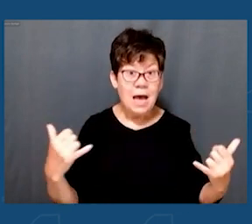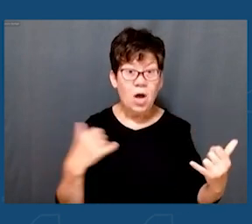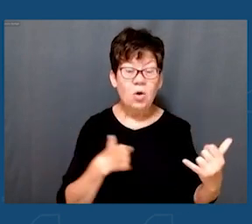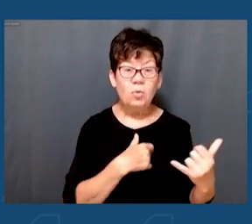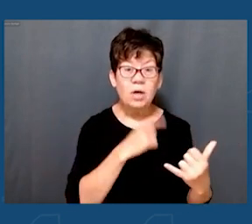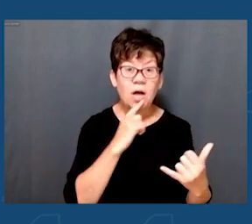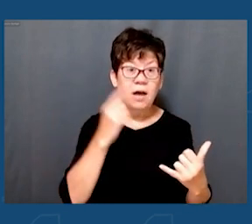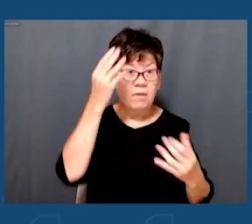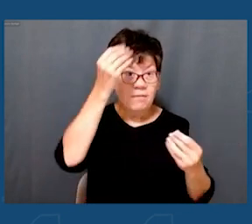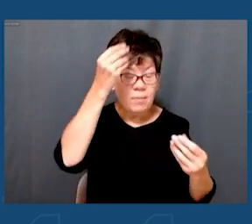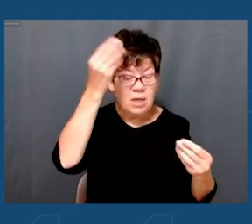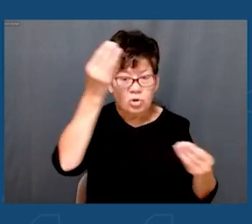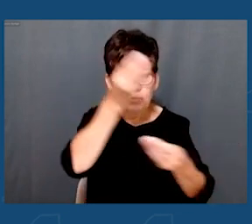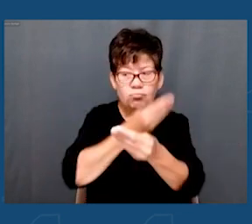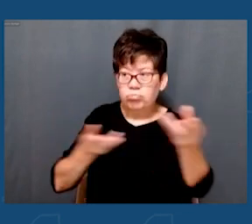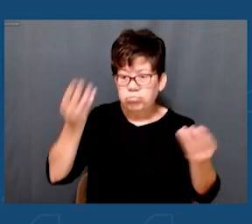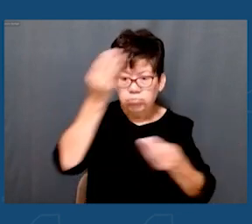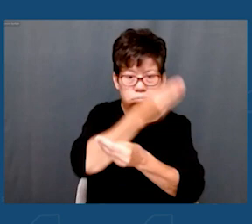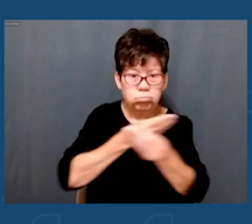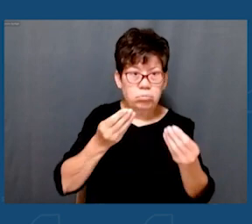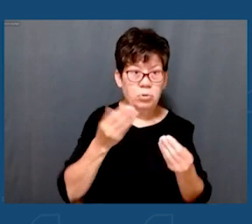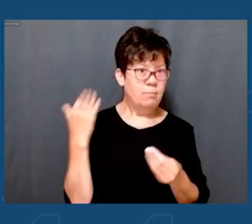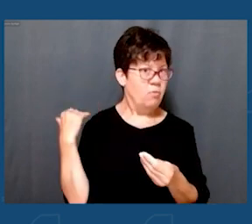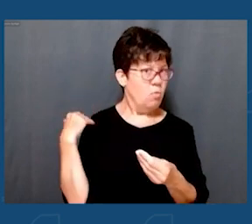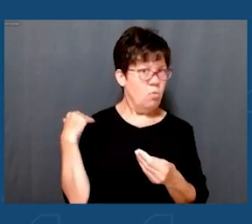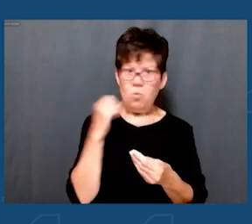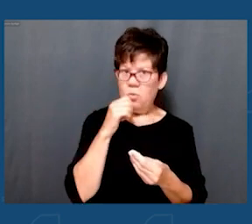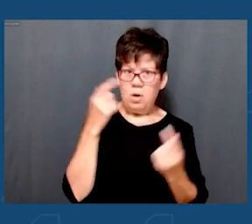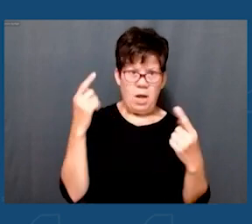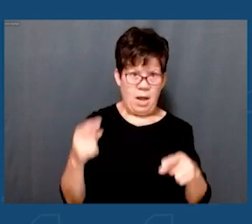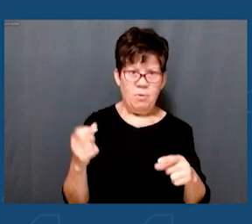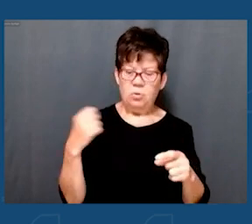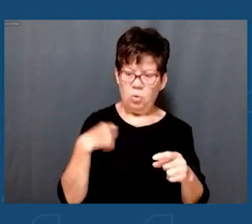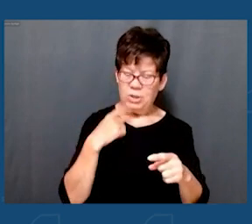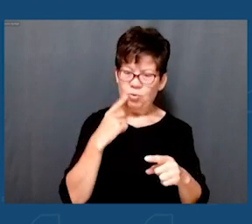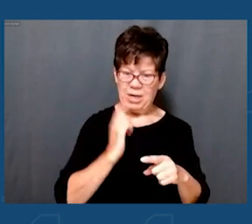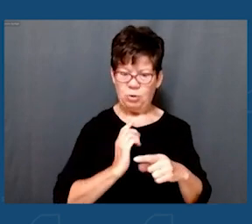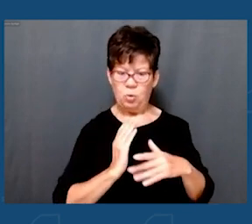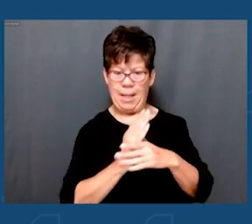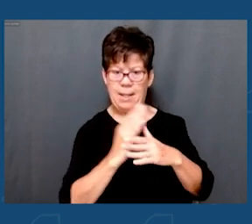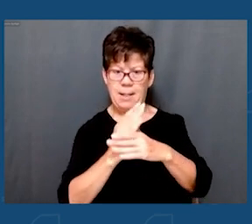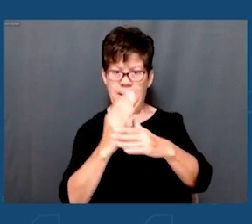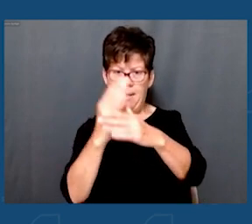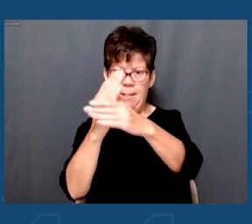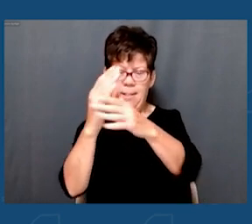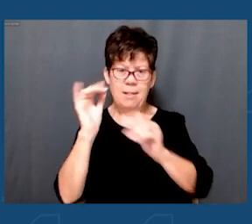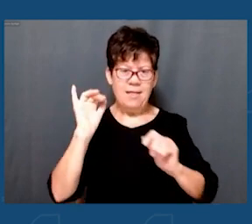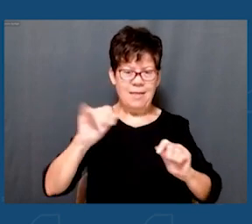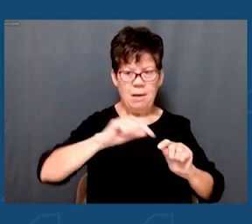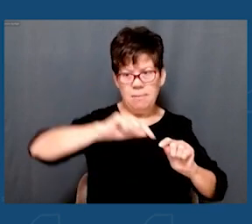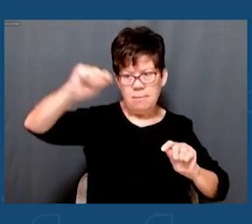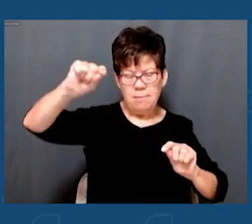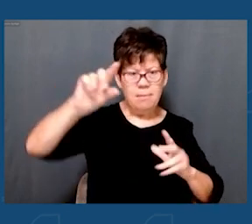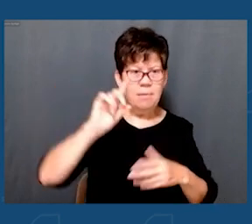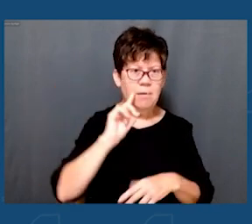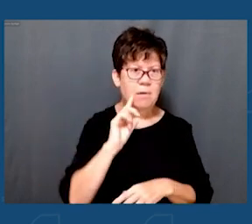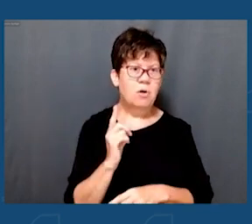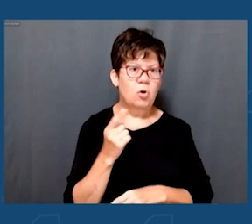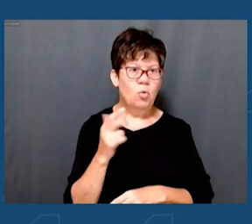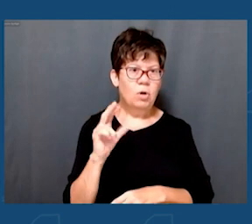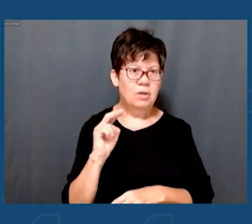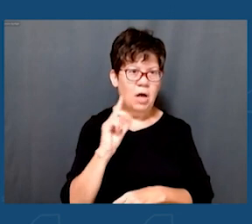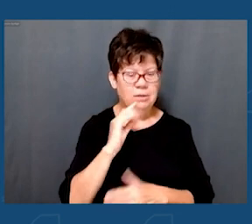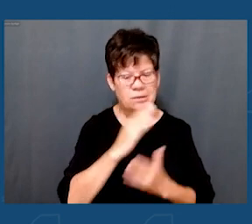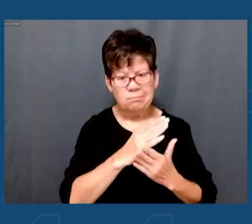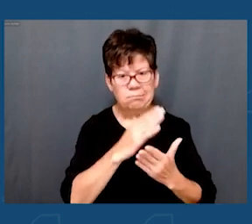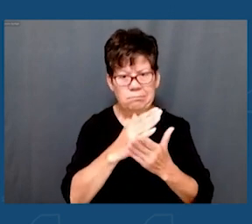that was not happening before. So we're going to continue disrupting those flows of guns. And this task force, I said a year